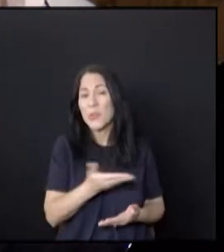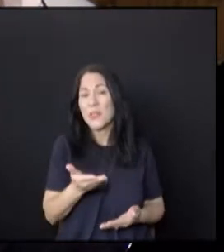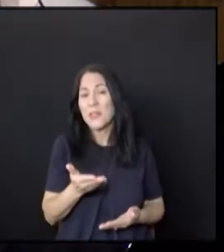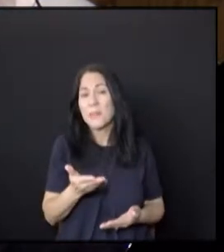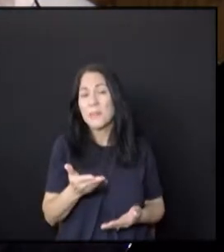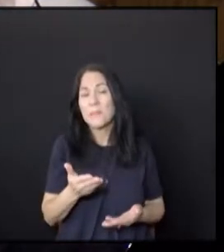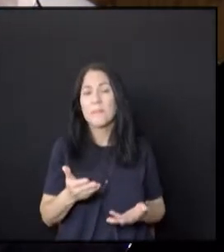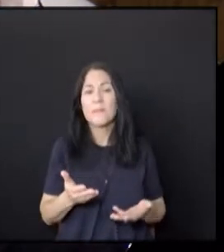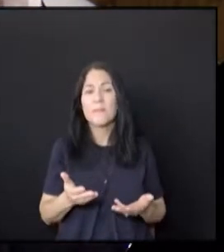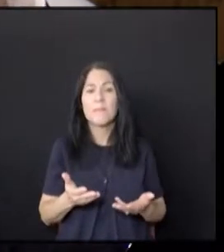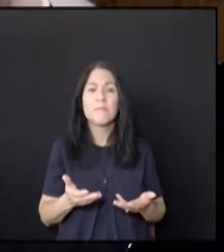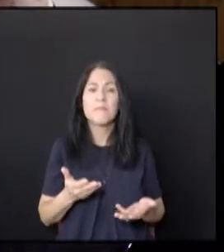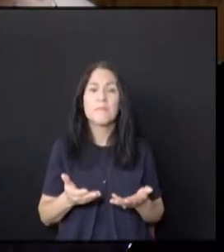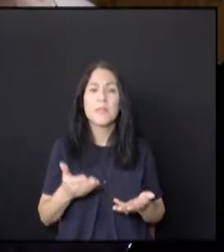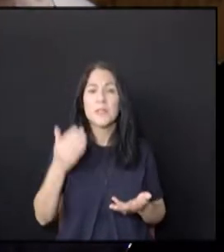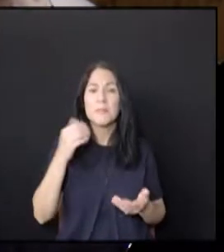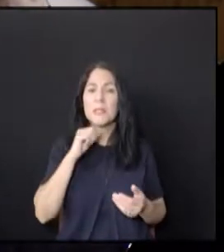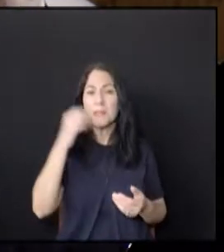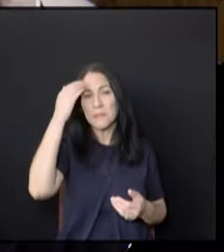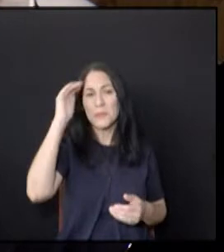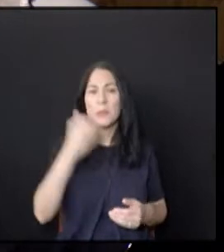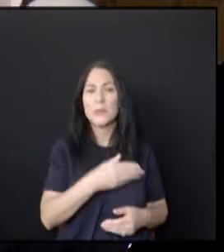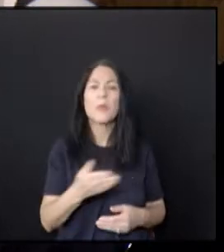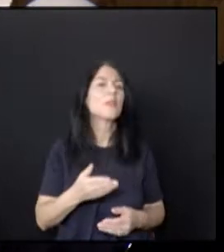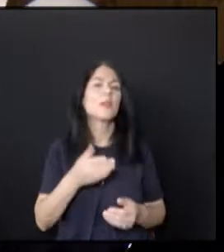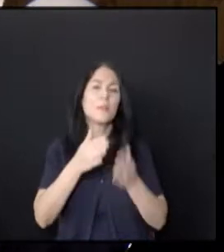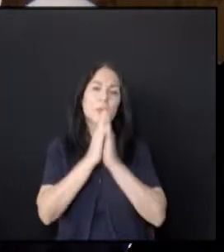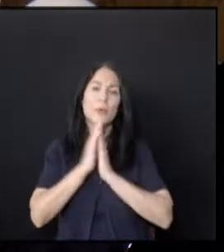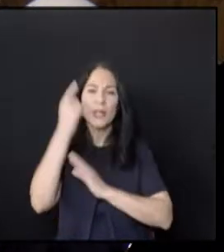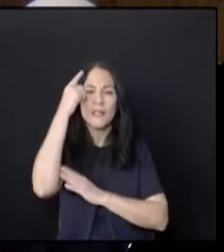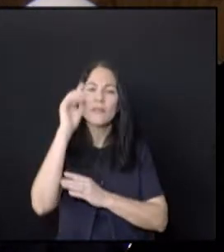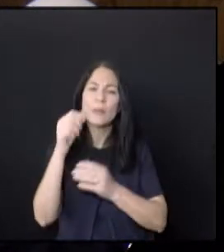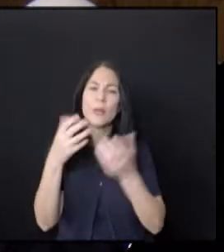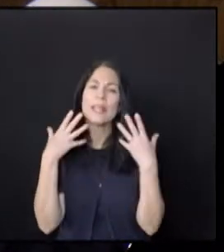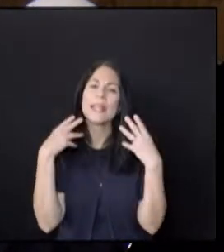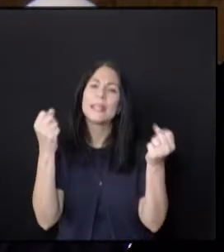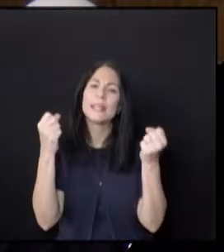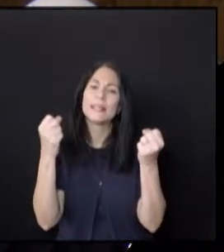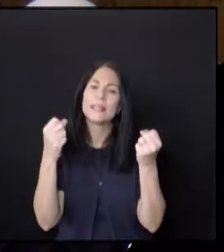We pray for healing and we speak out their names to you.